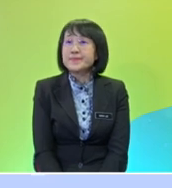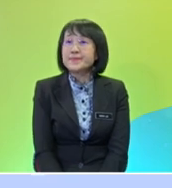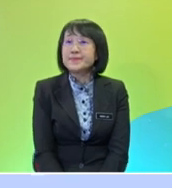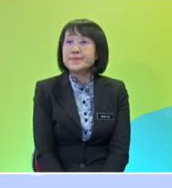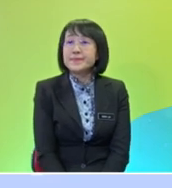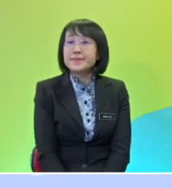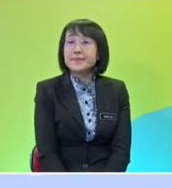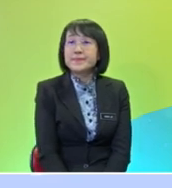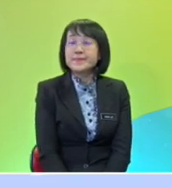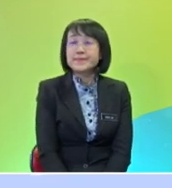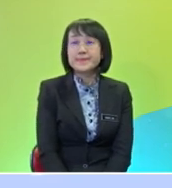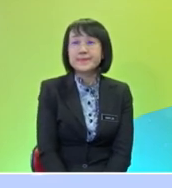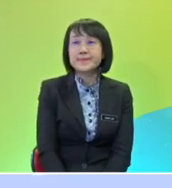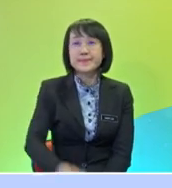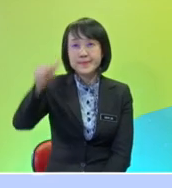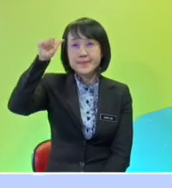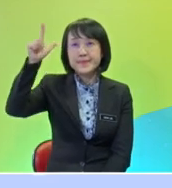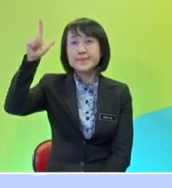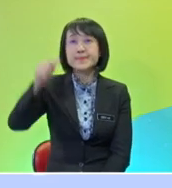Okay. Can we have... Yes, Alex.